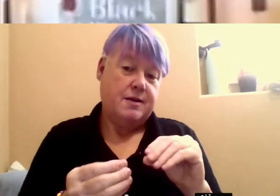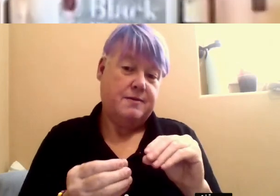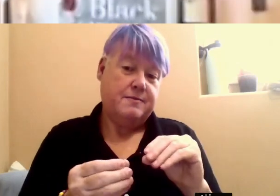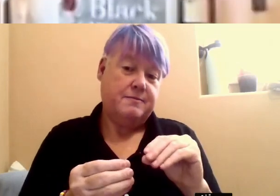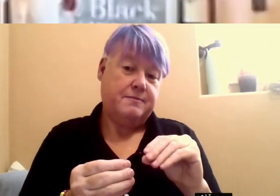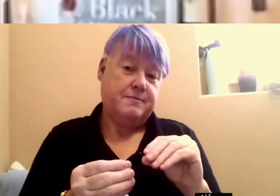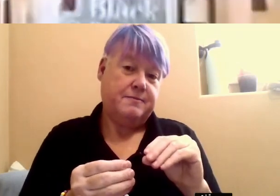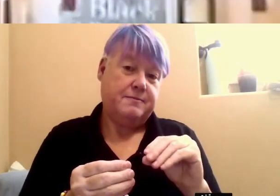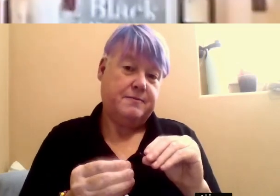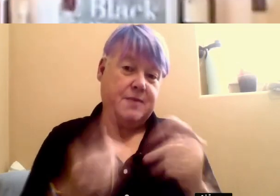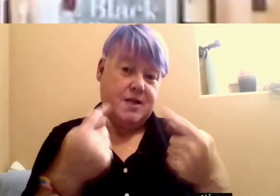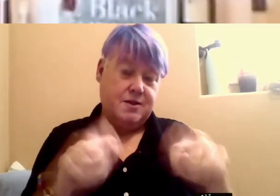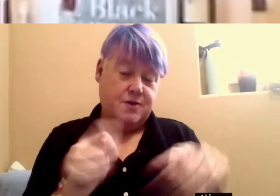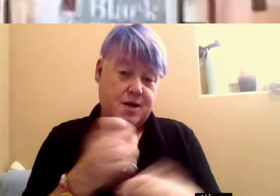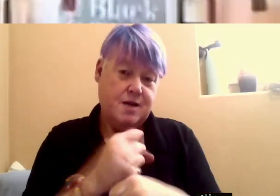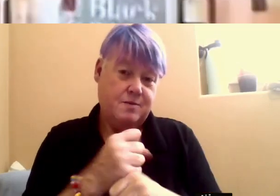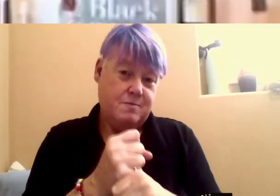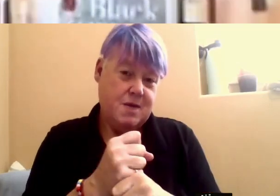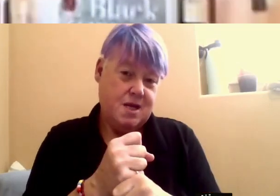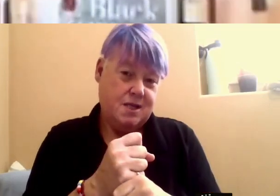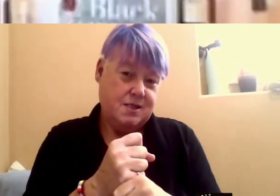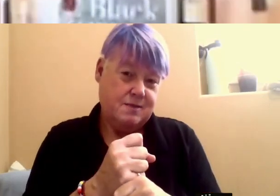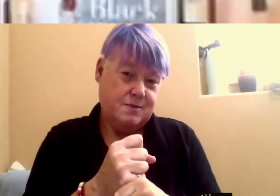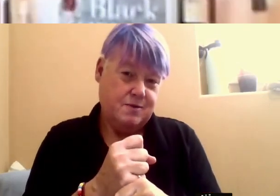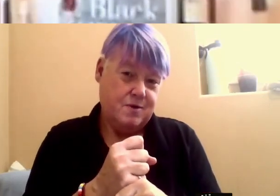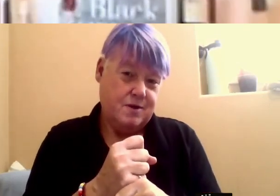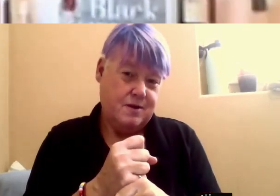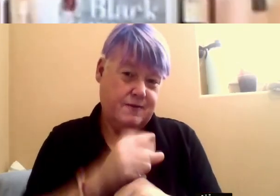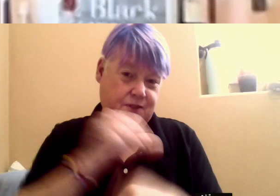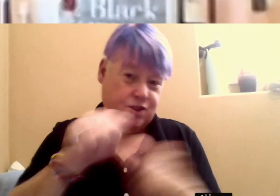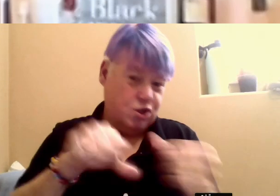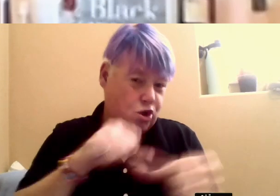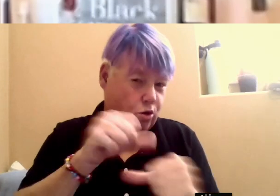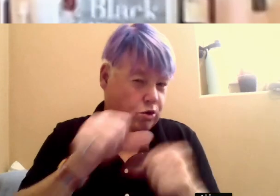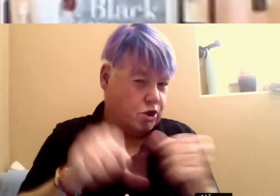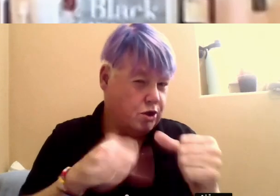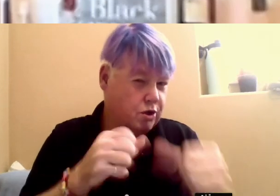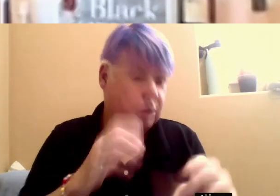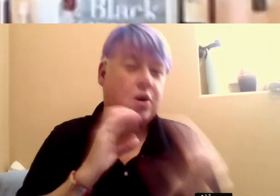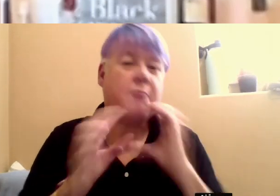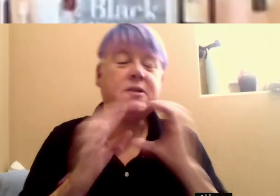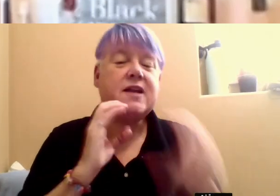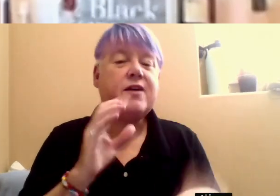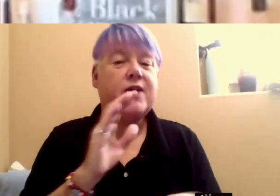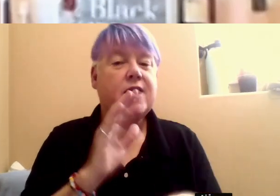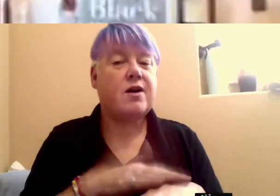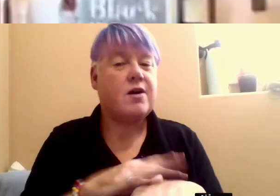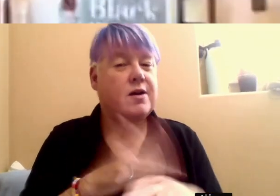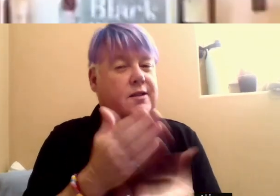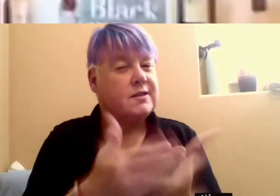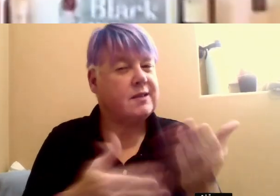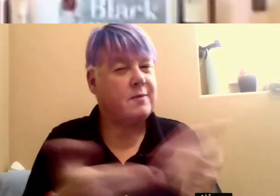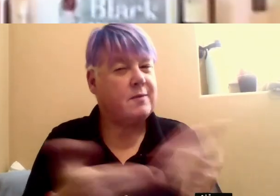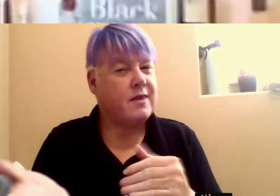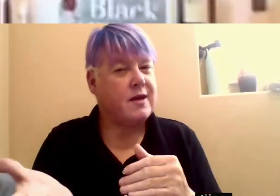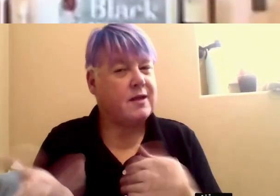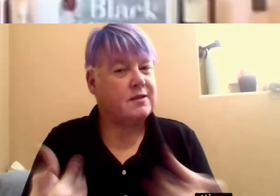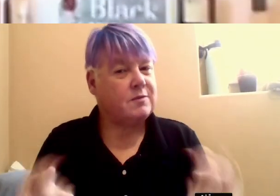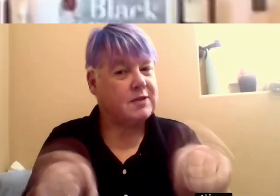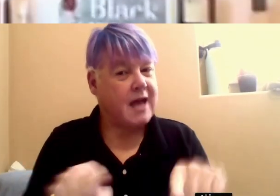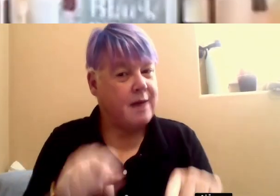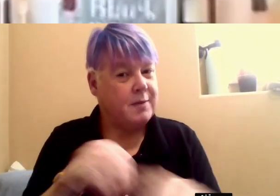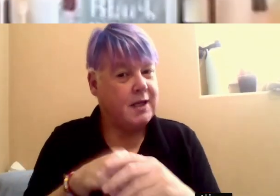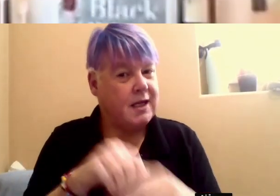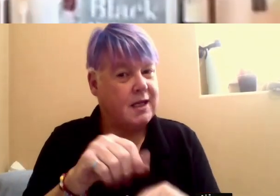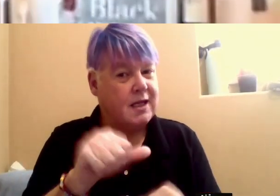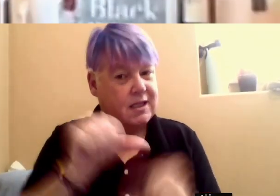try to make some sort of social commentary on some of the things that I saw that was happening in society or